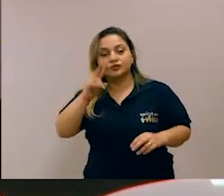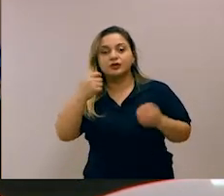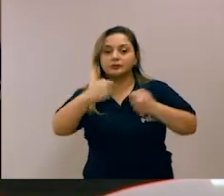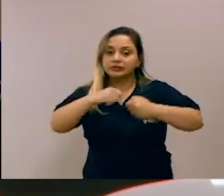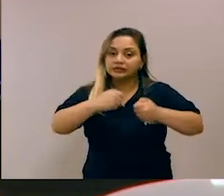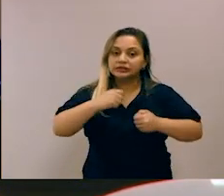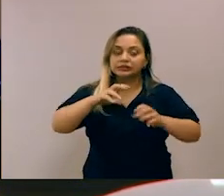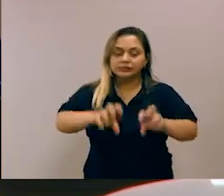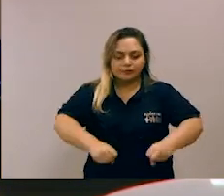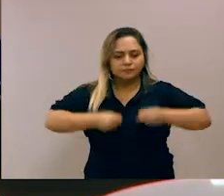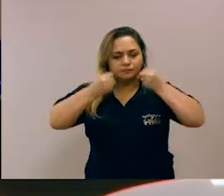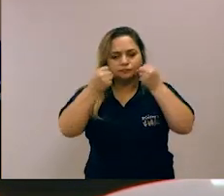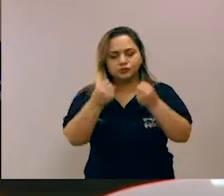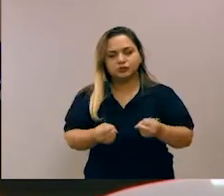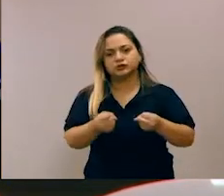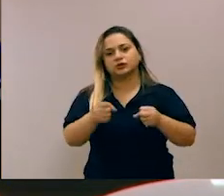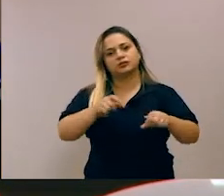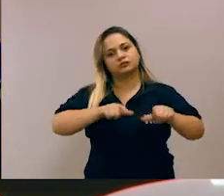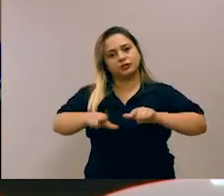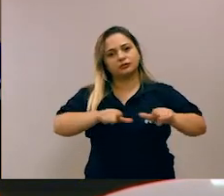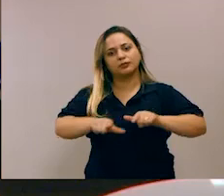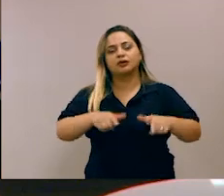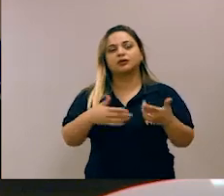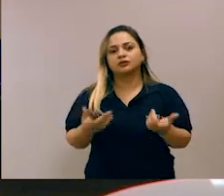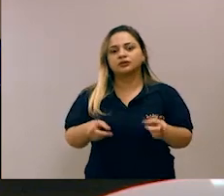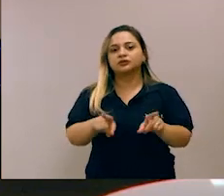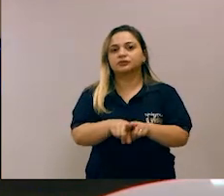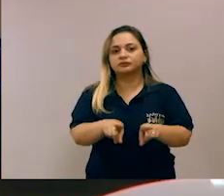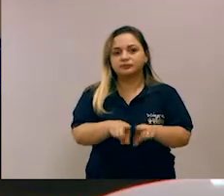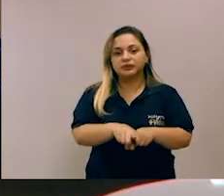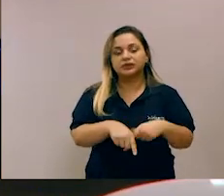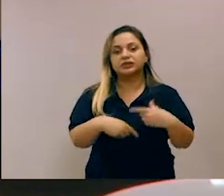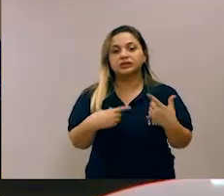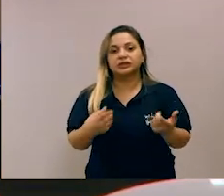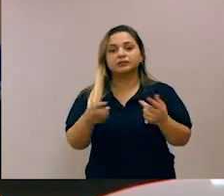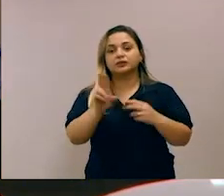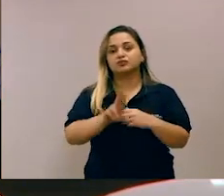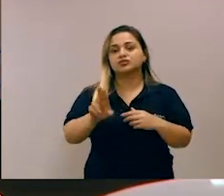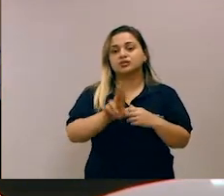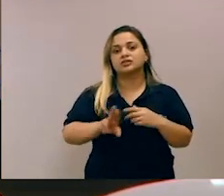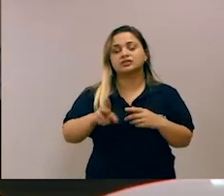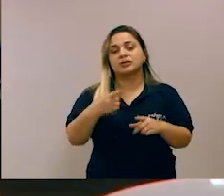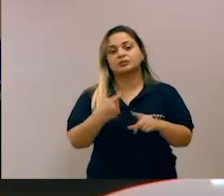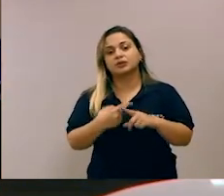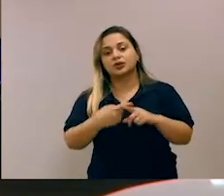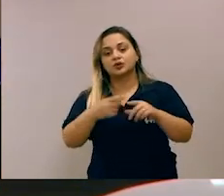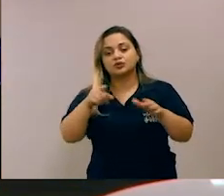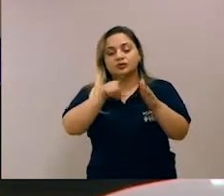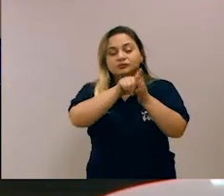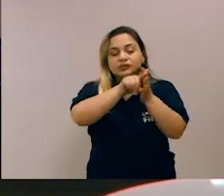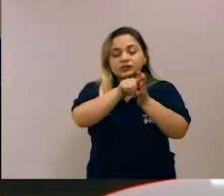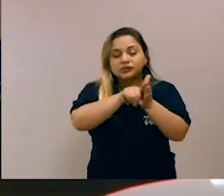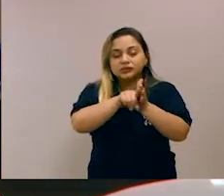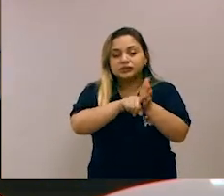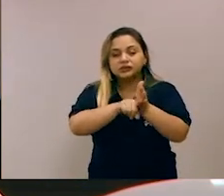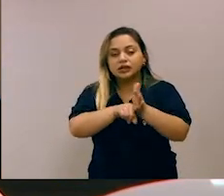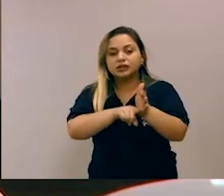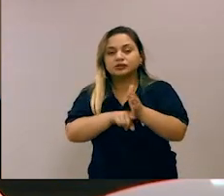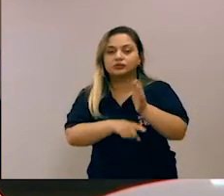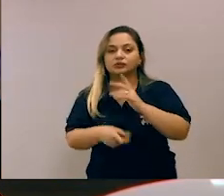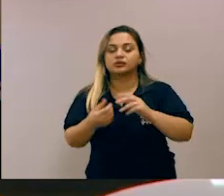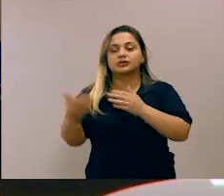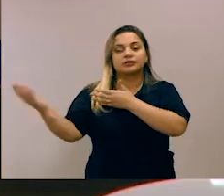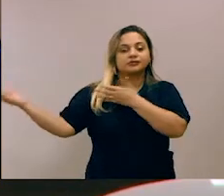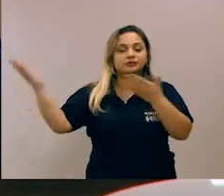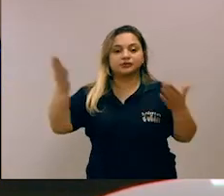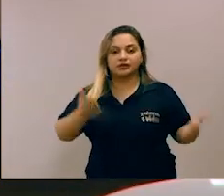are needed. We need to reinforce the use of these tools, so that the researchers and the people who